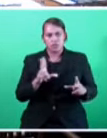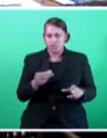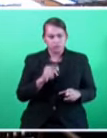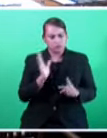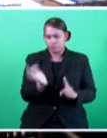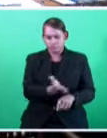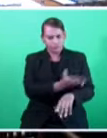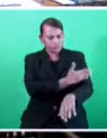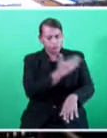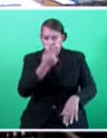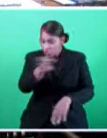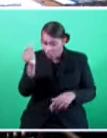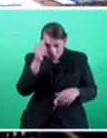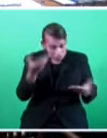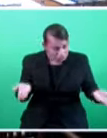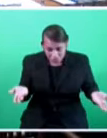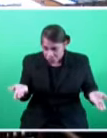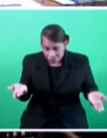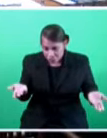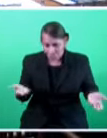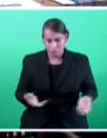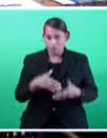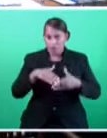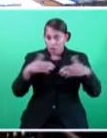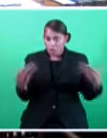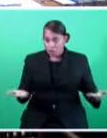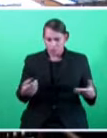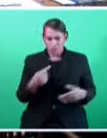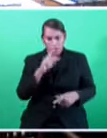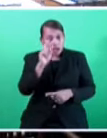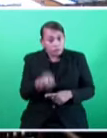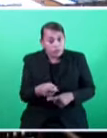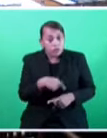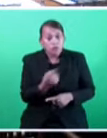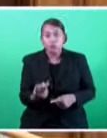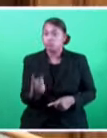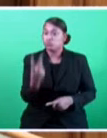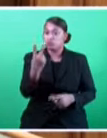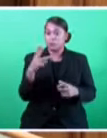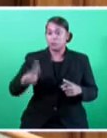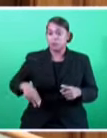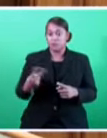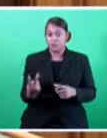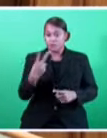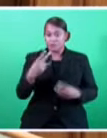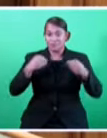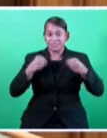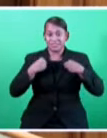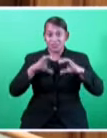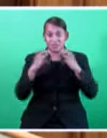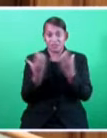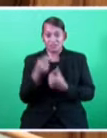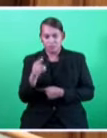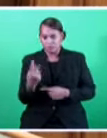You know that well. Now, if there are two members of the Business Committee on one side